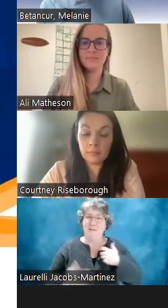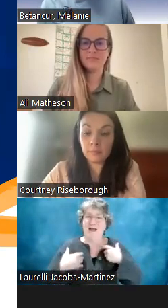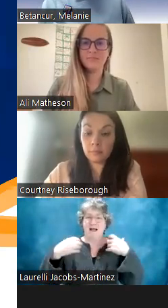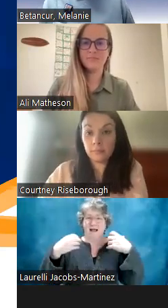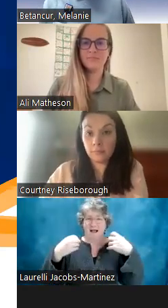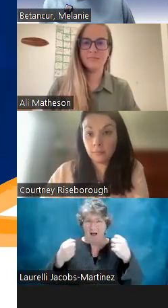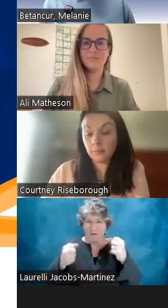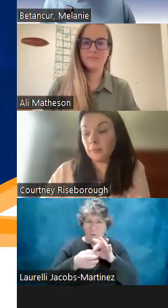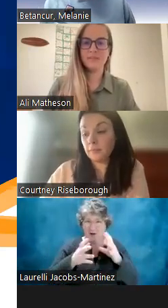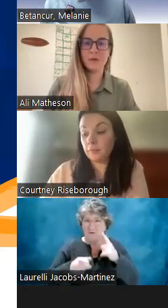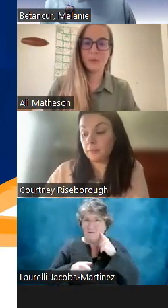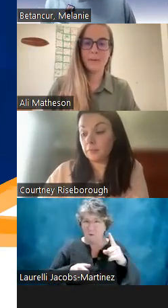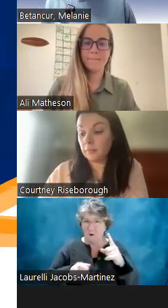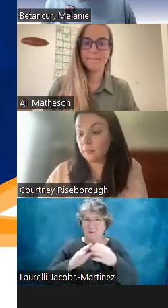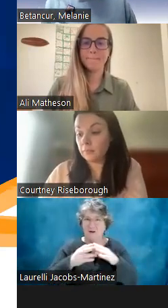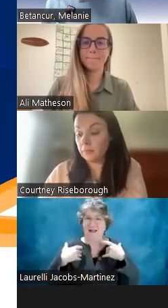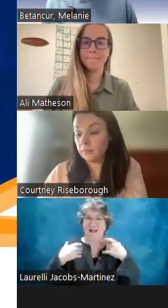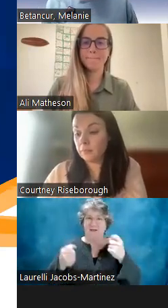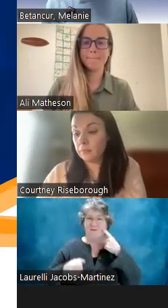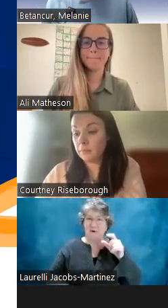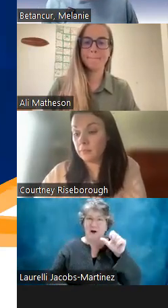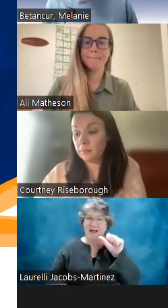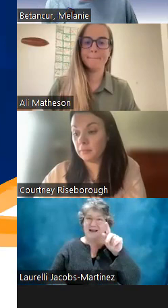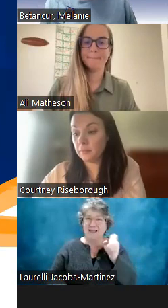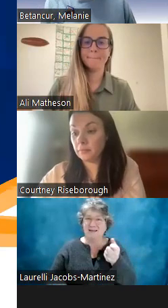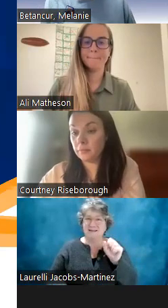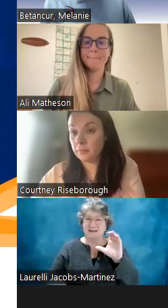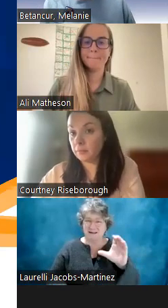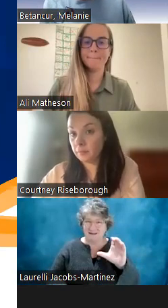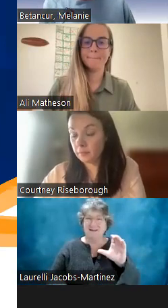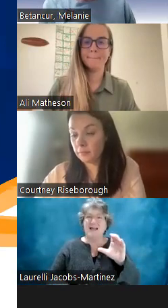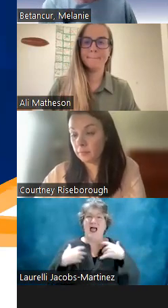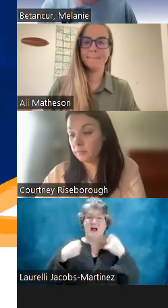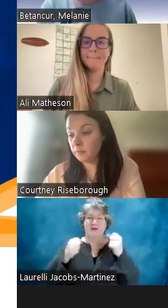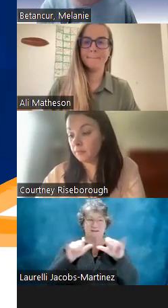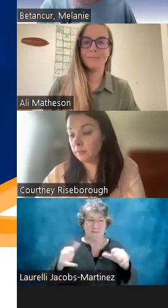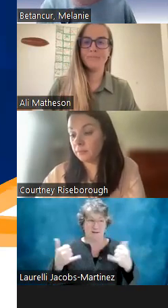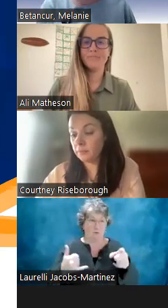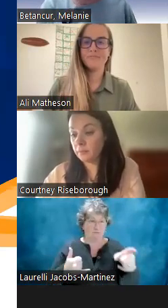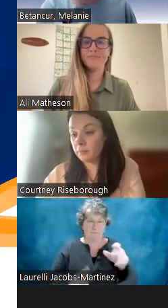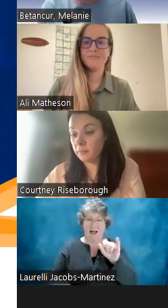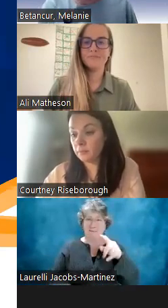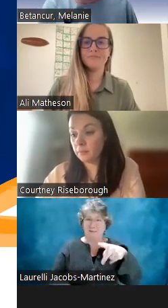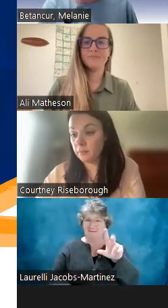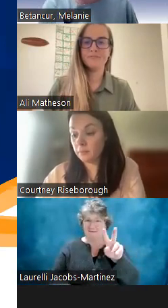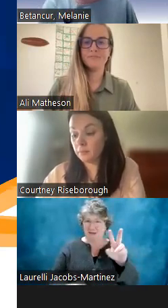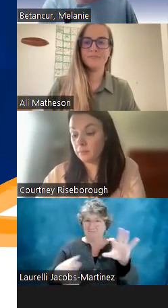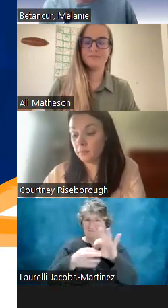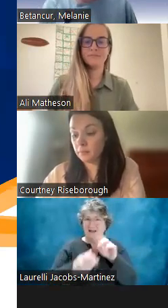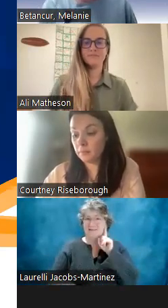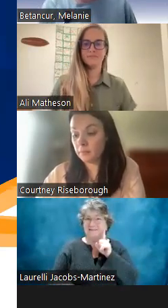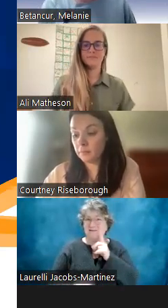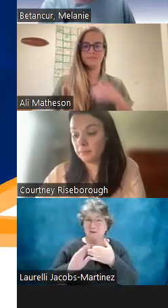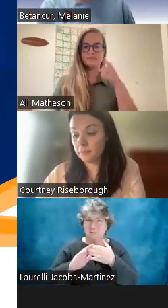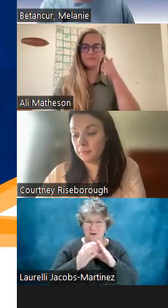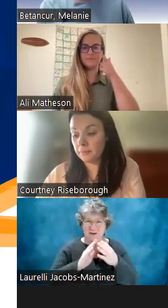Atlantic Health System. Today's webinar, Intimate Partner Violence in the Deaf Community, is presented by Courtney